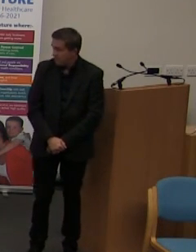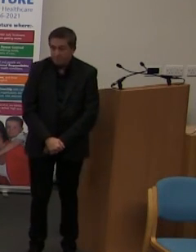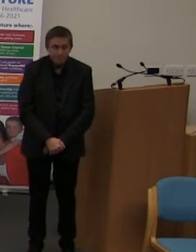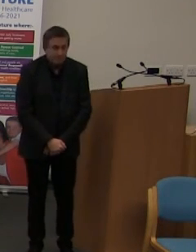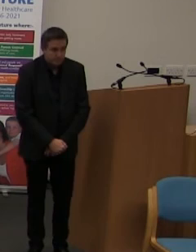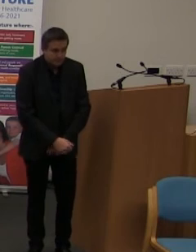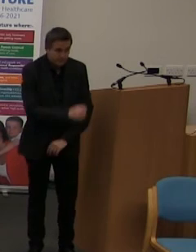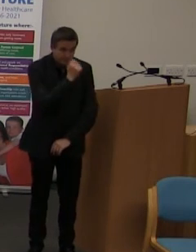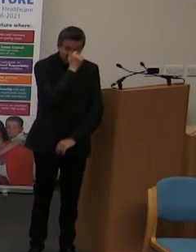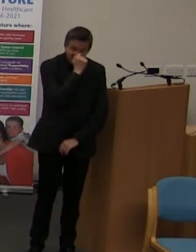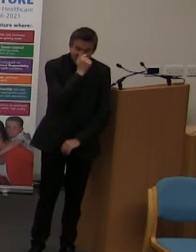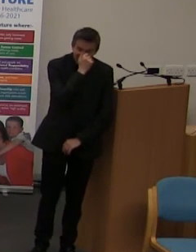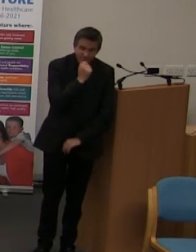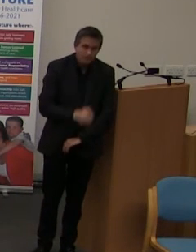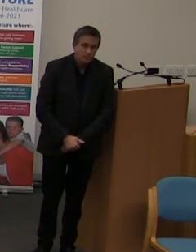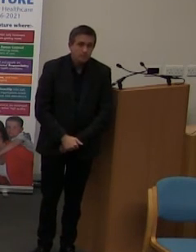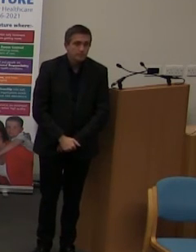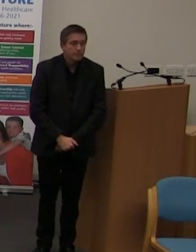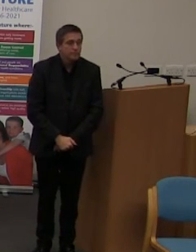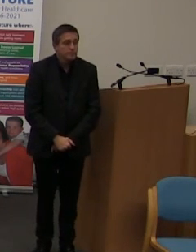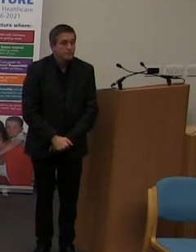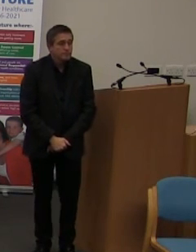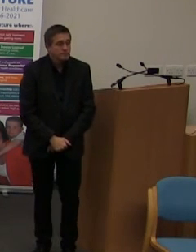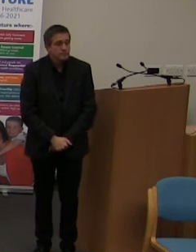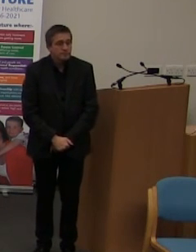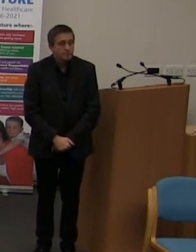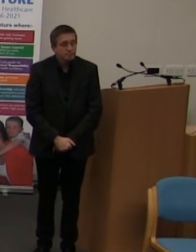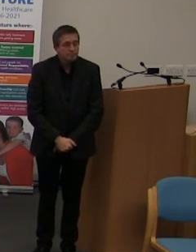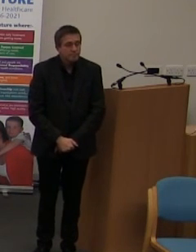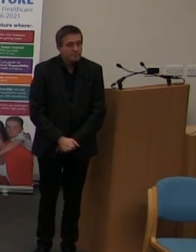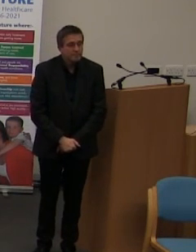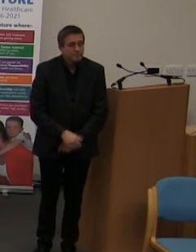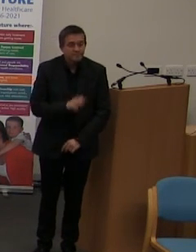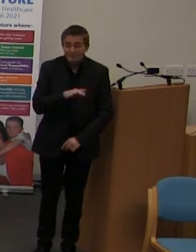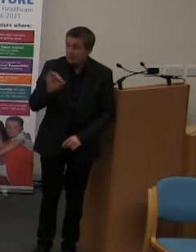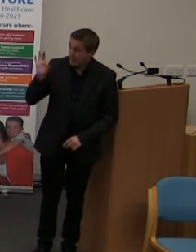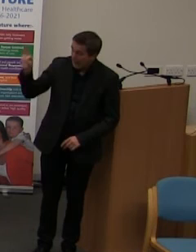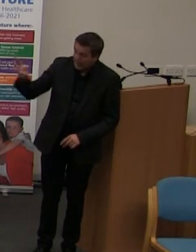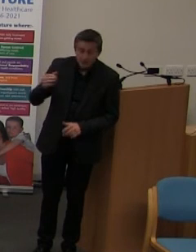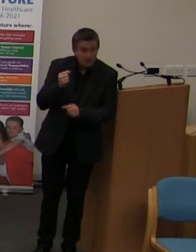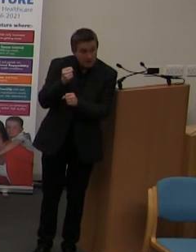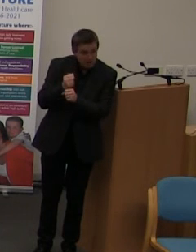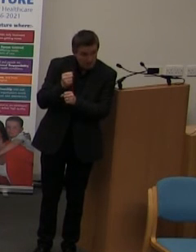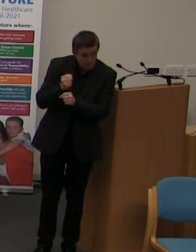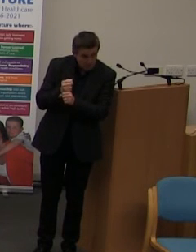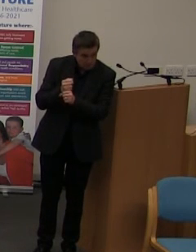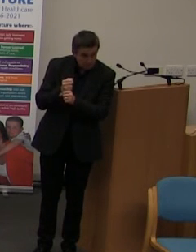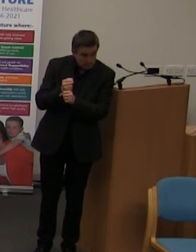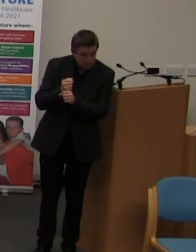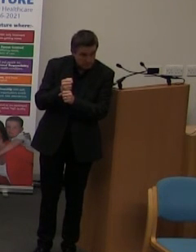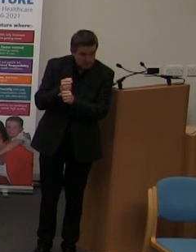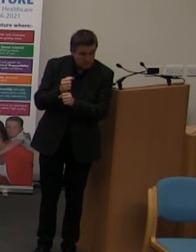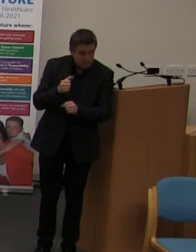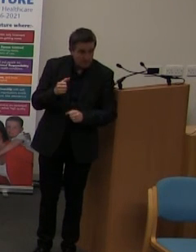I would like to ask the government if, in light of all this financial difficulty, if you